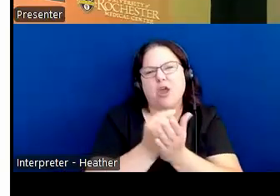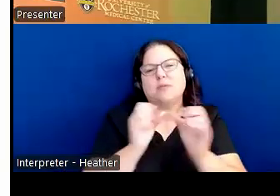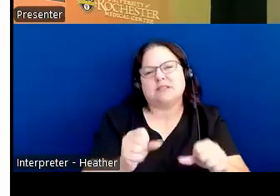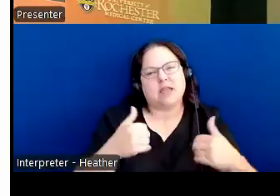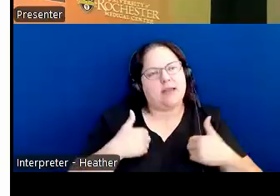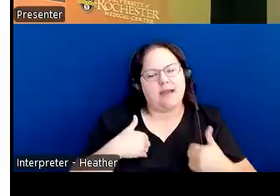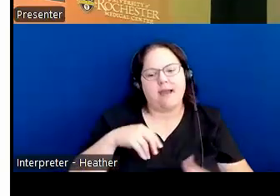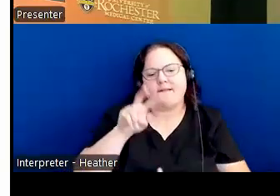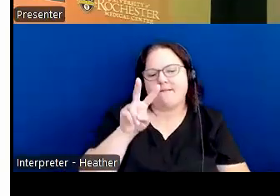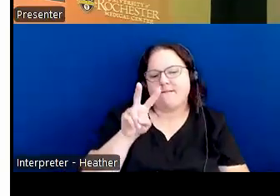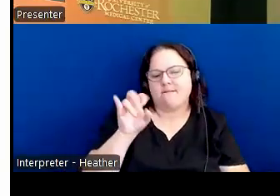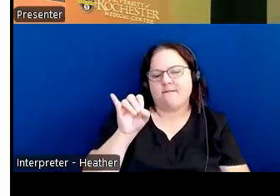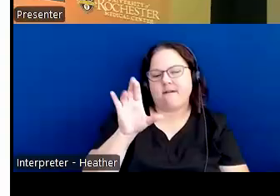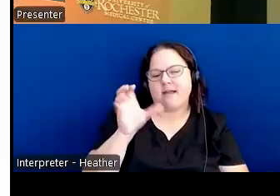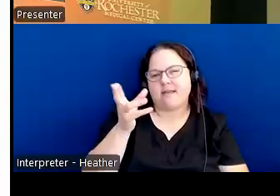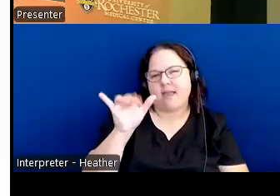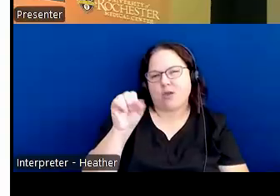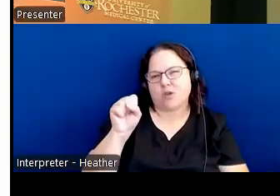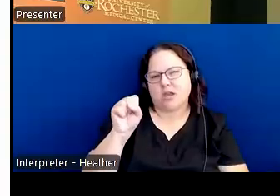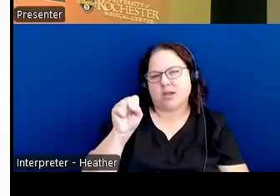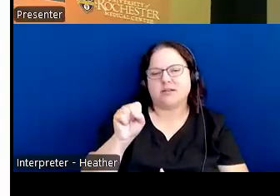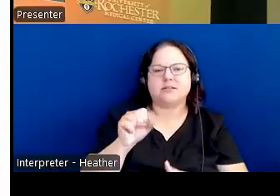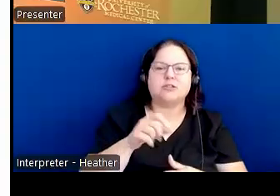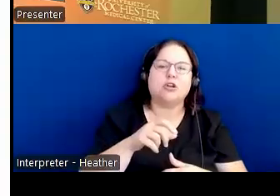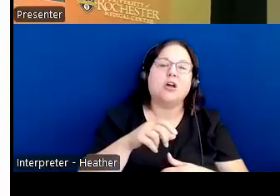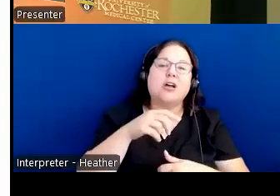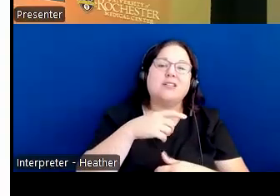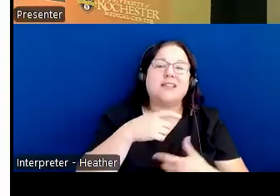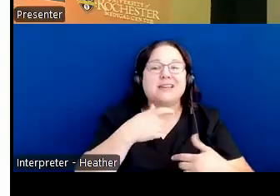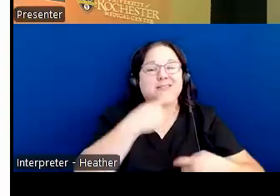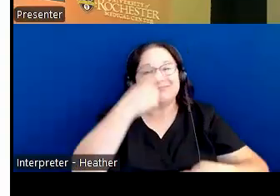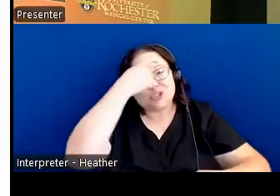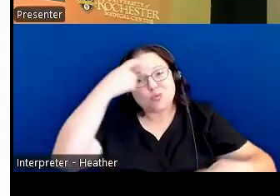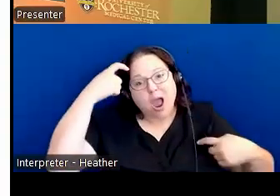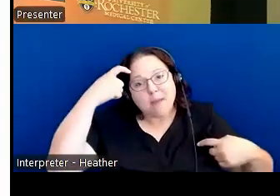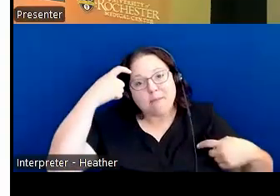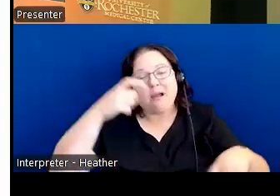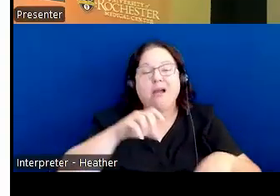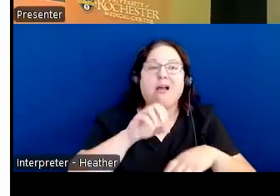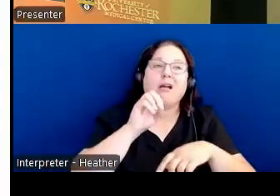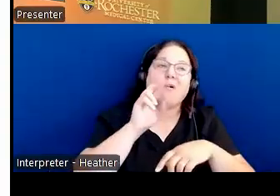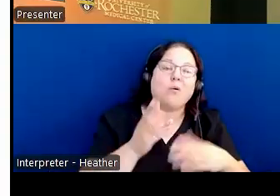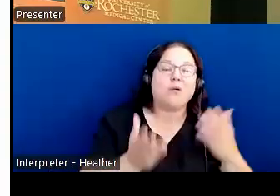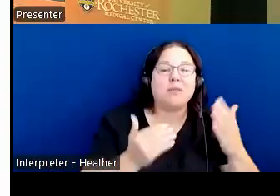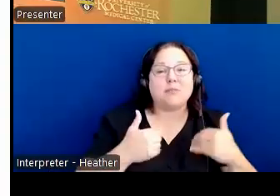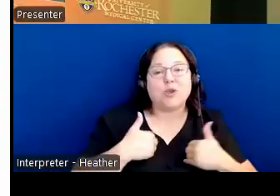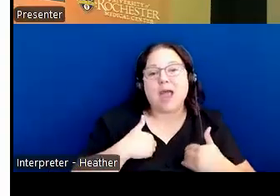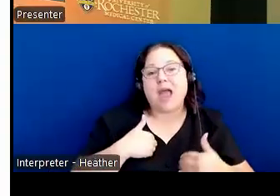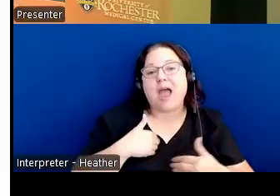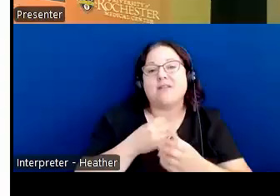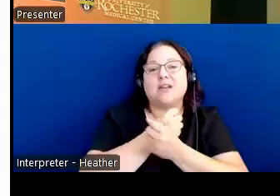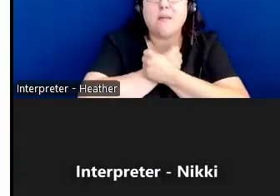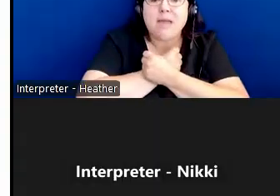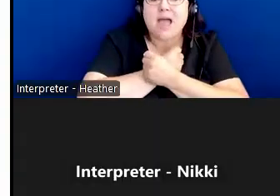vicarious trauma, which can lead to compassion fatigue or burnout over the years. So digital treatments are